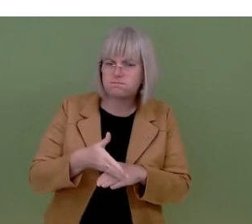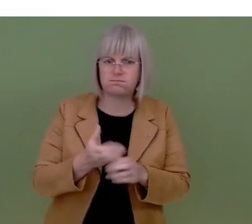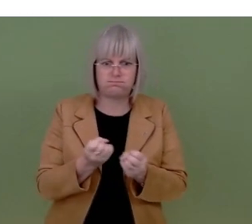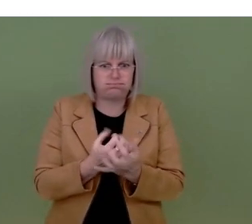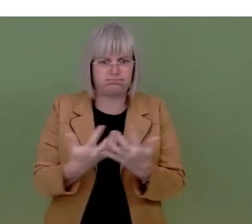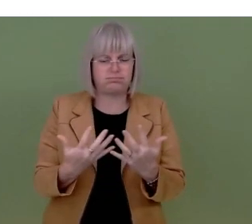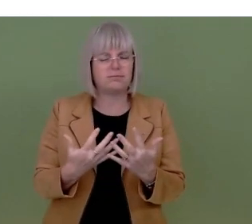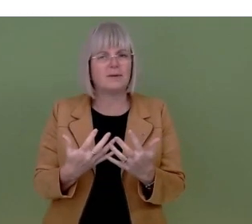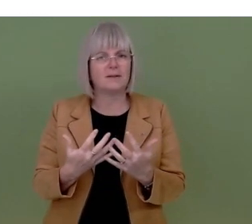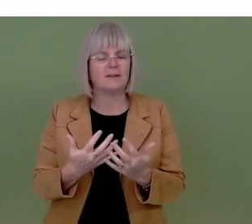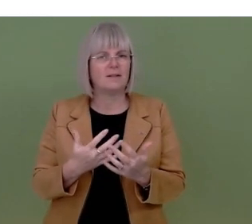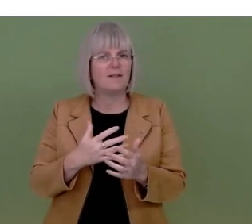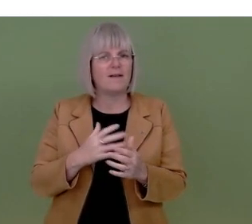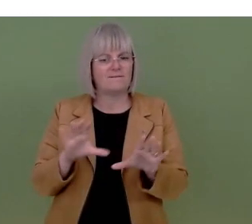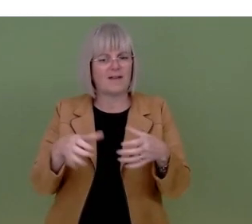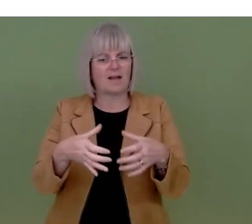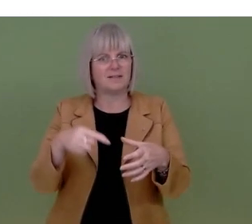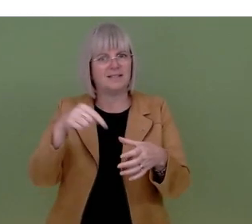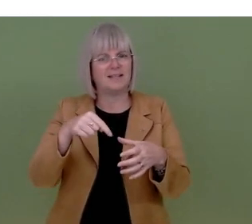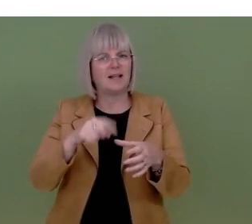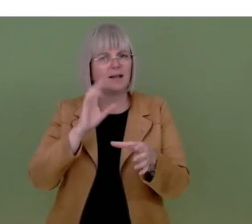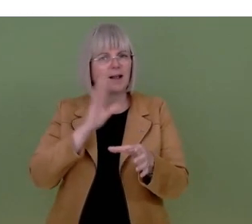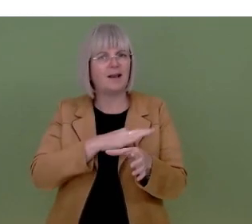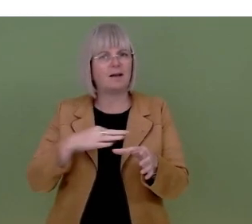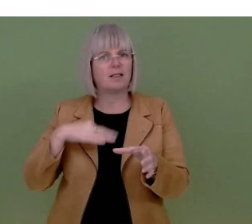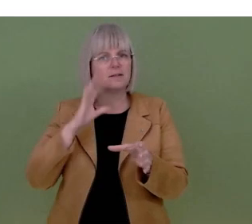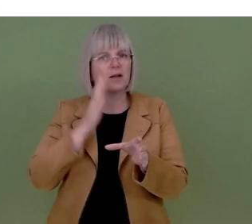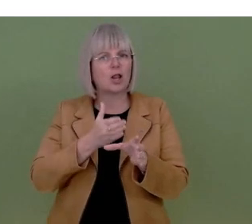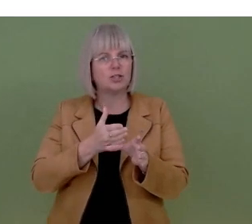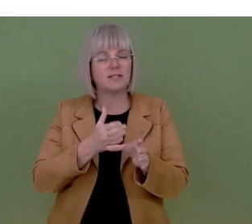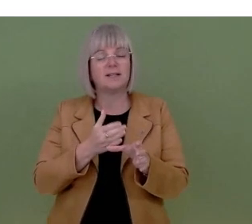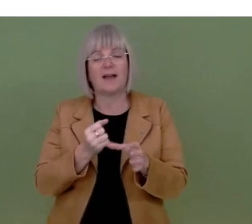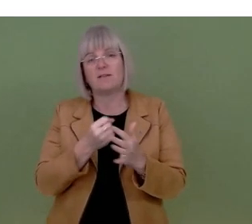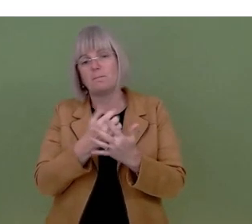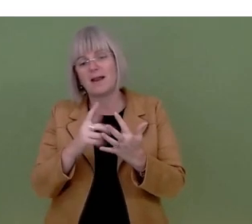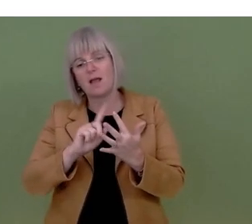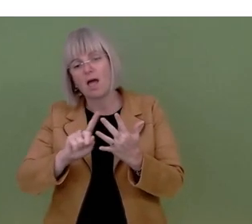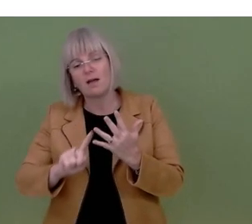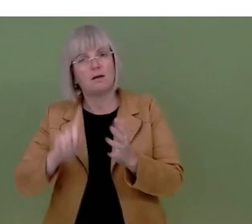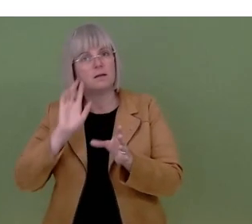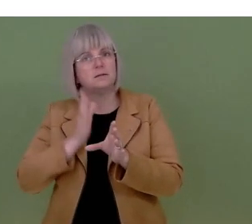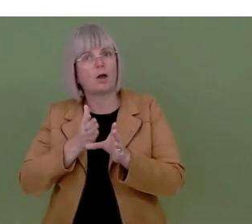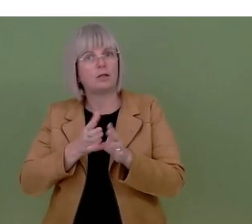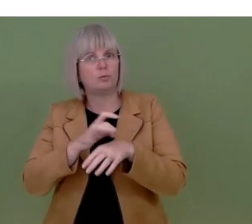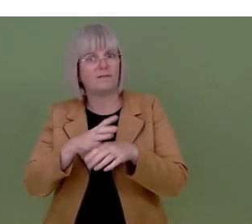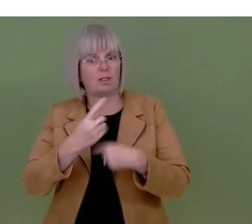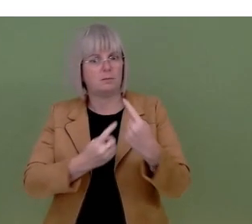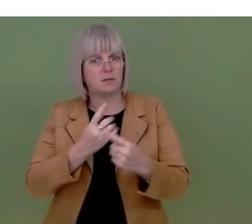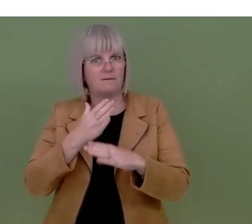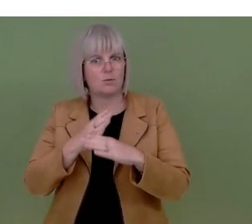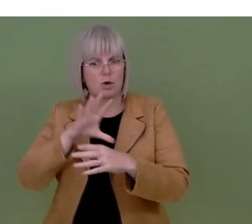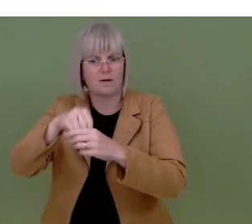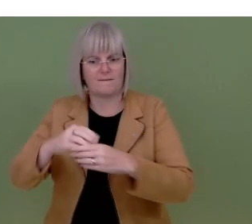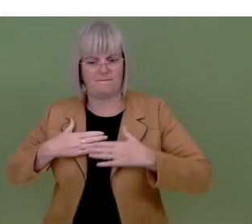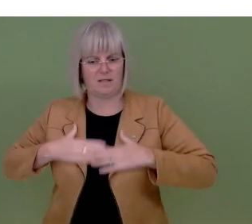Clinical Psychology. And there are many other psychological professions, as I've said, working in physical health and healthcare. And it's